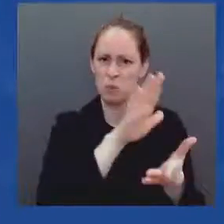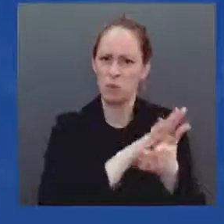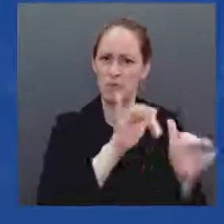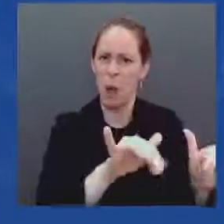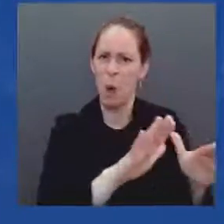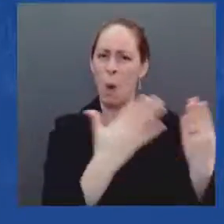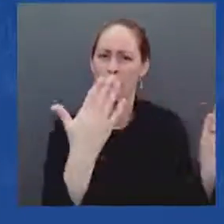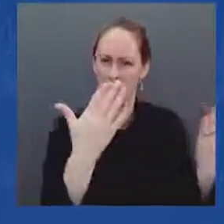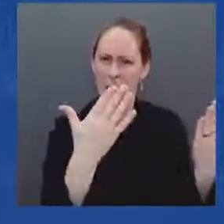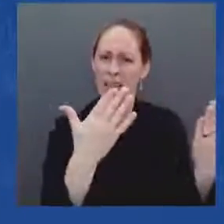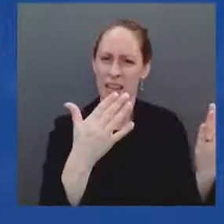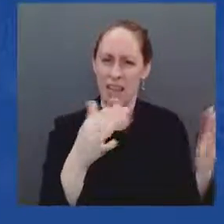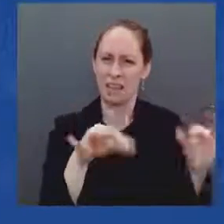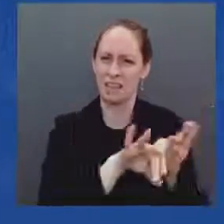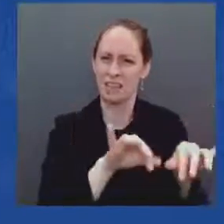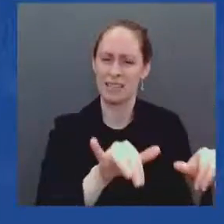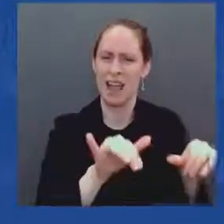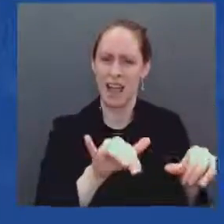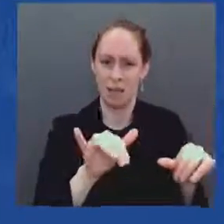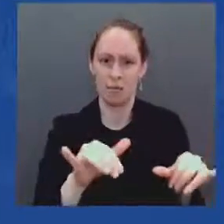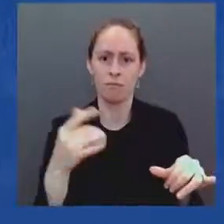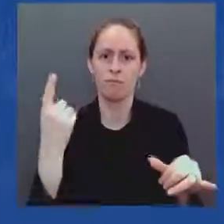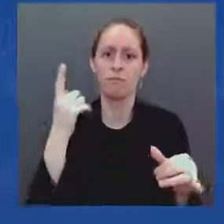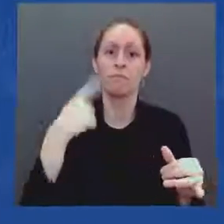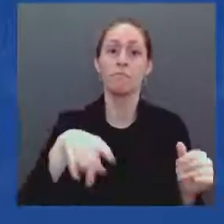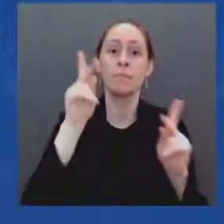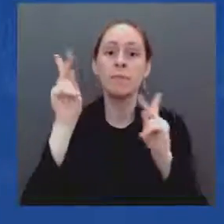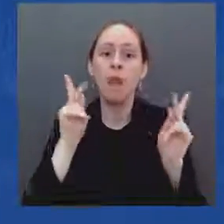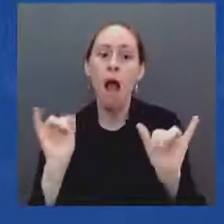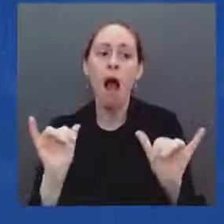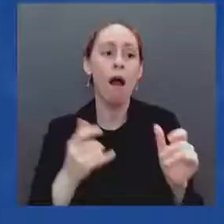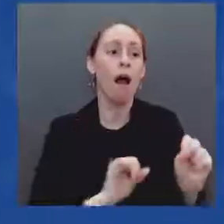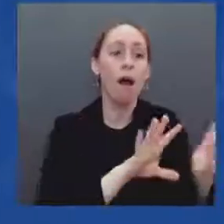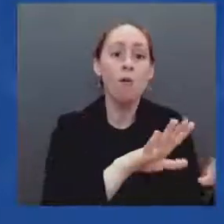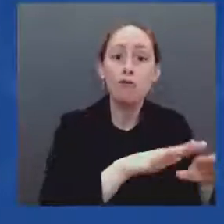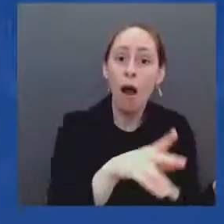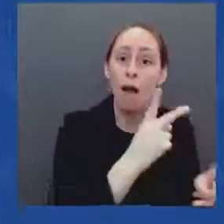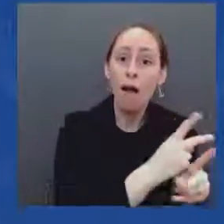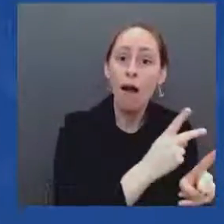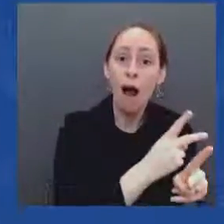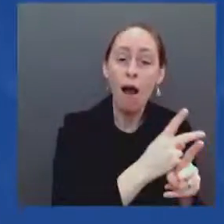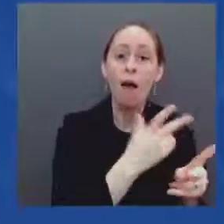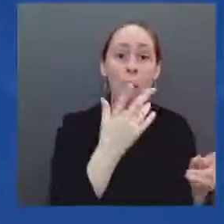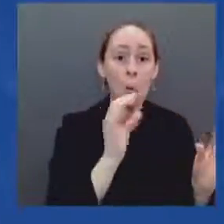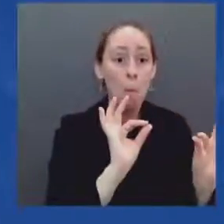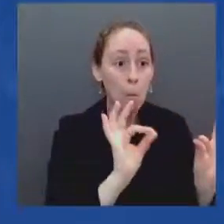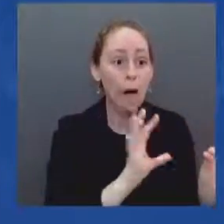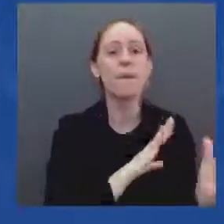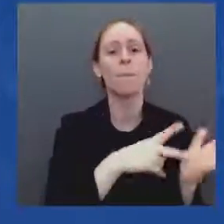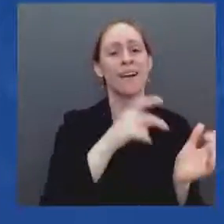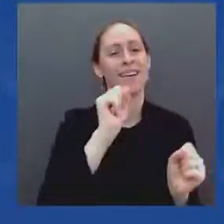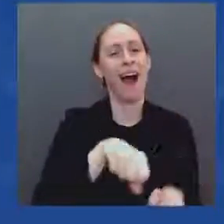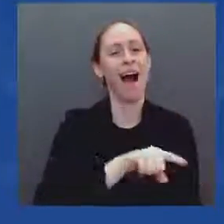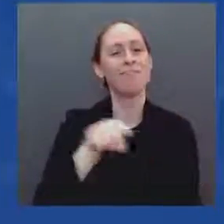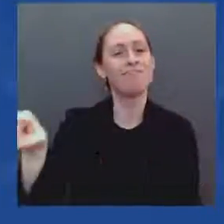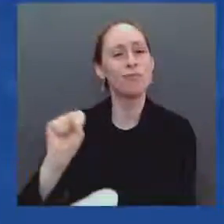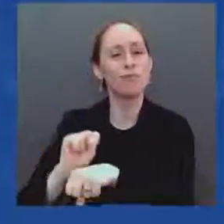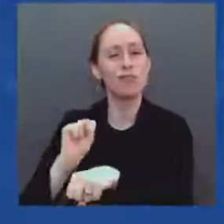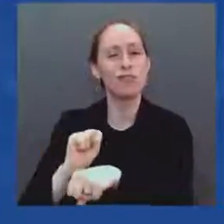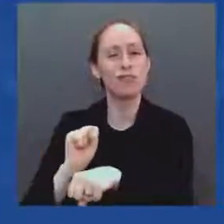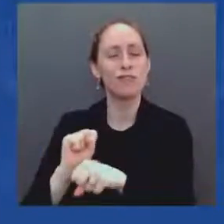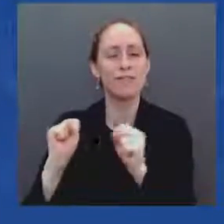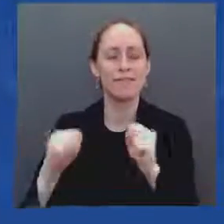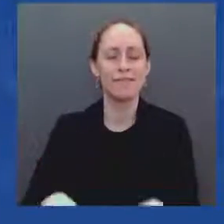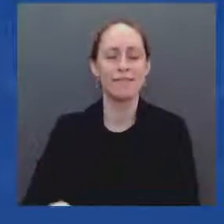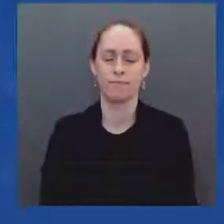we're going to be coming back to you. There's one reason why there's 1.2 million women who are working or are not in the job market now